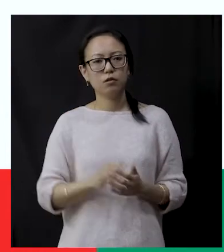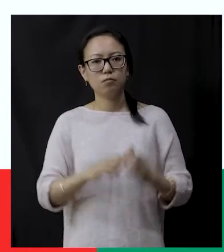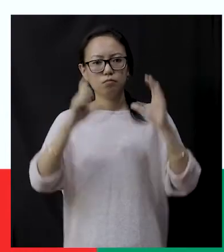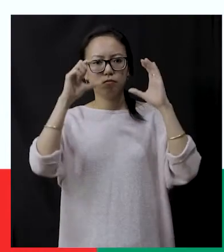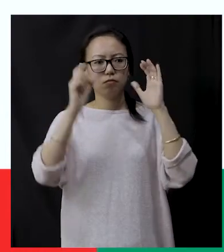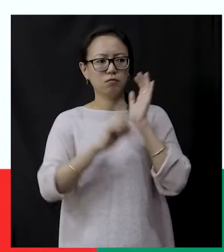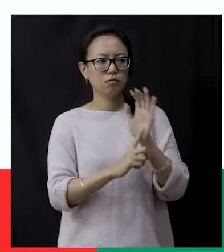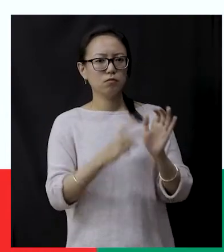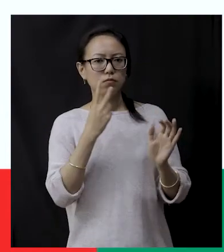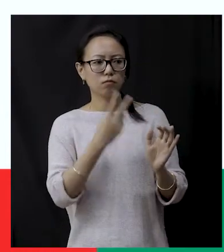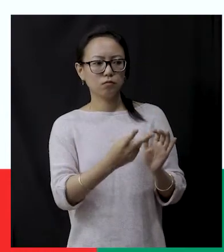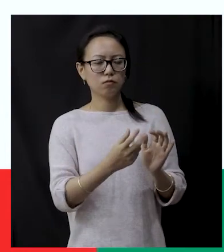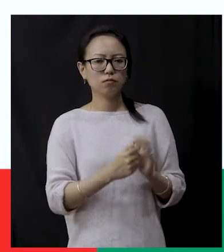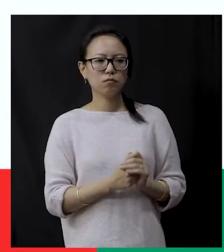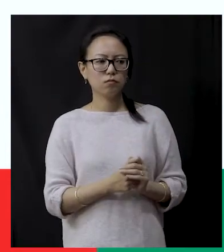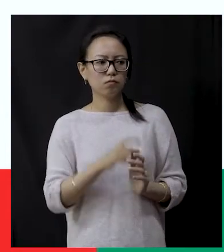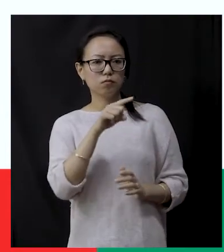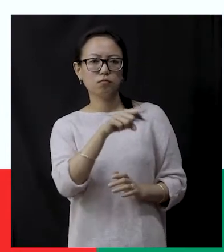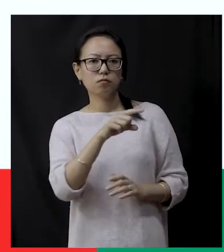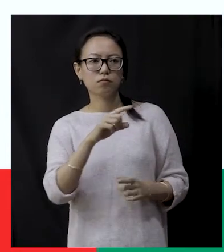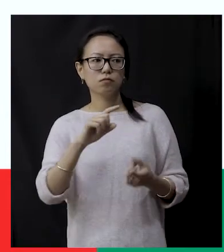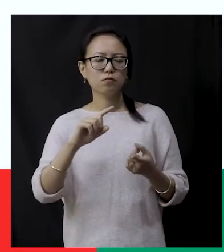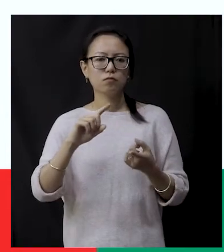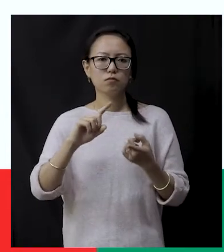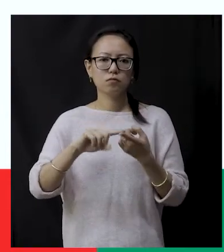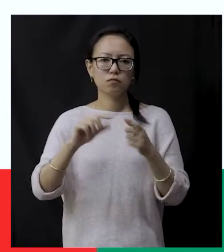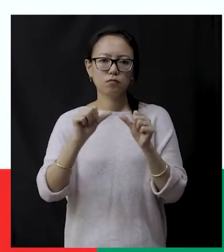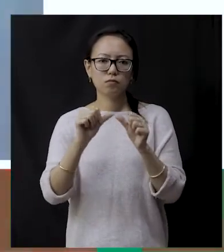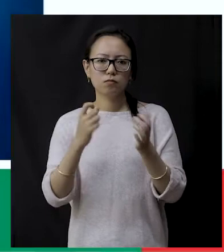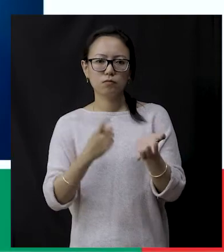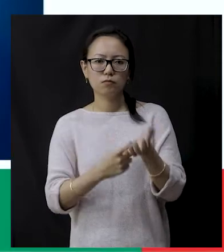let's take a closer view of the Earth.